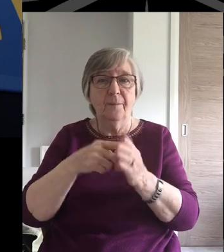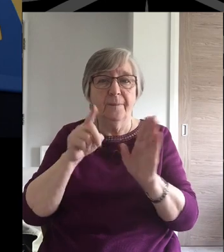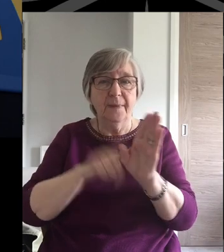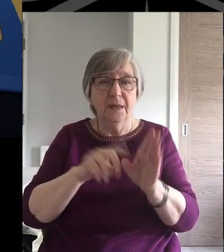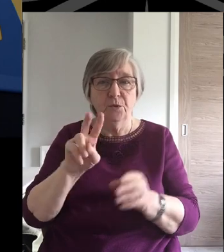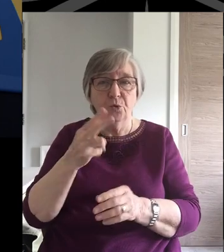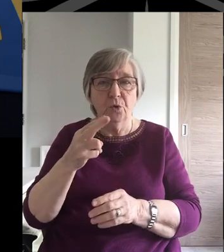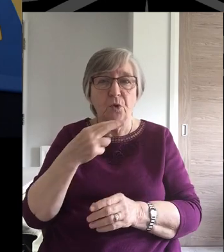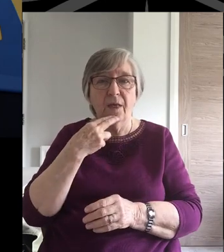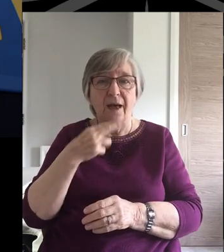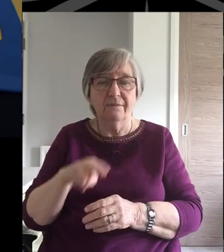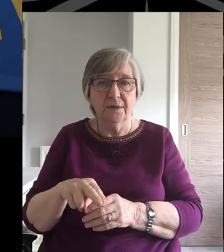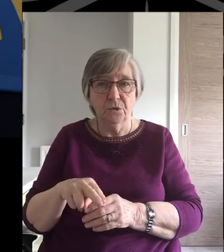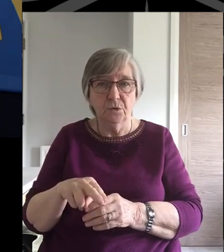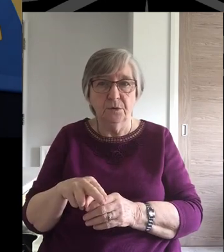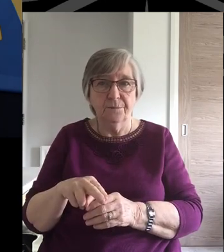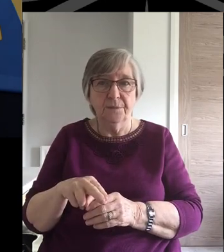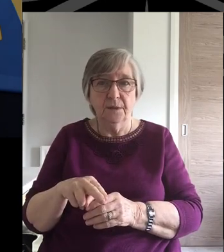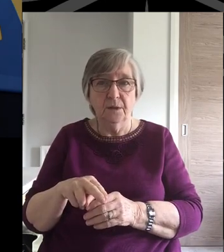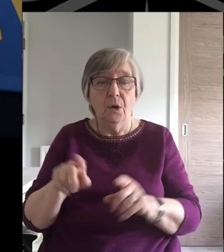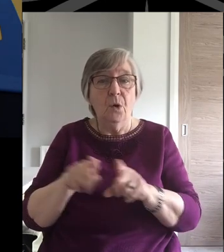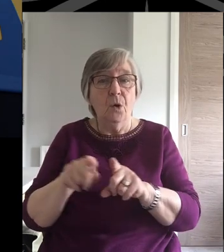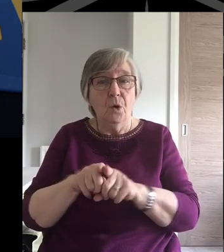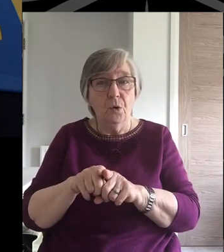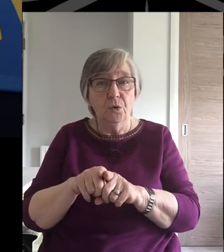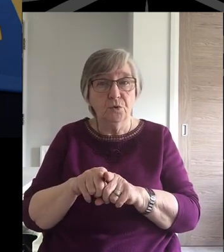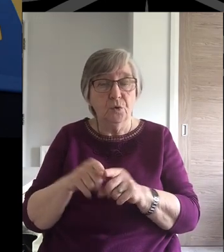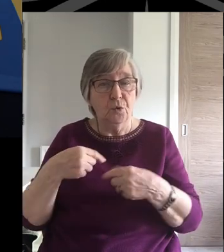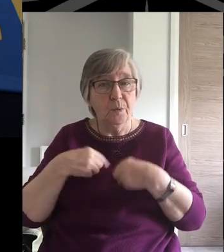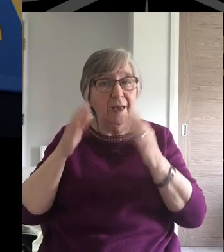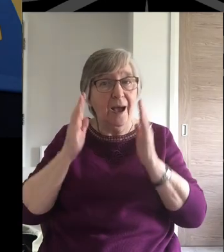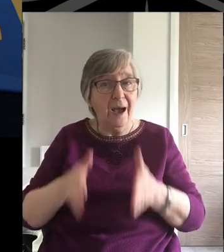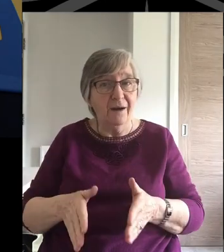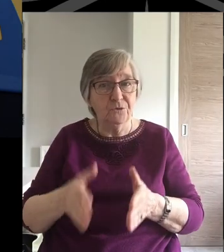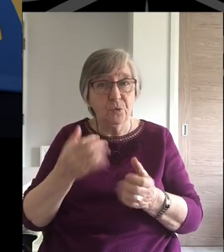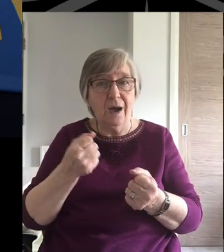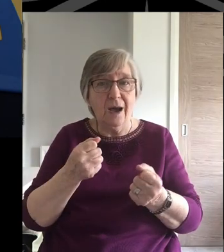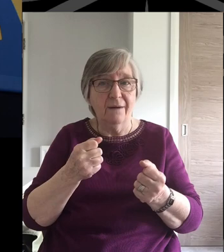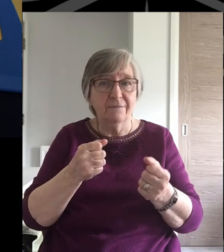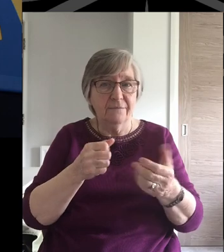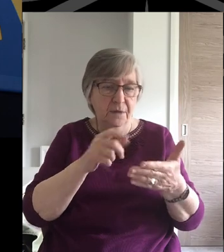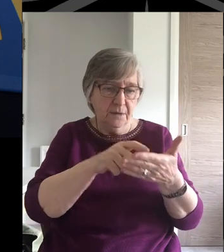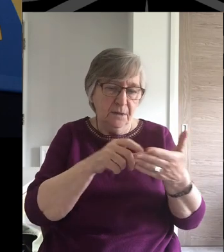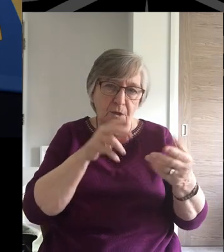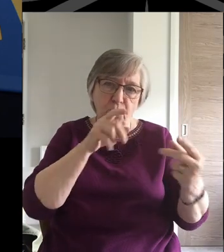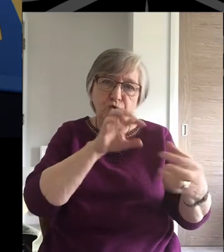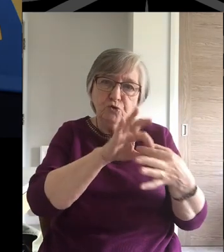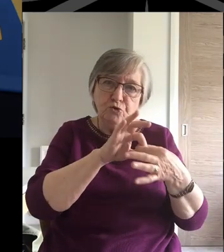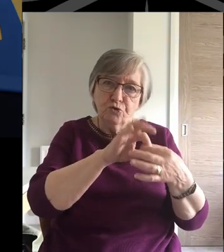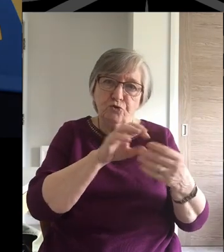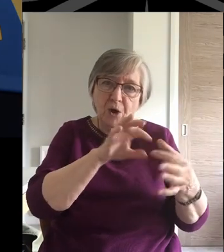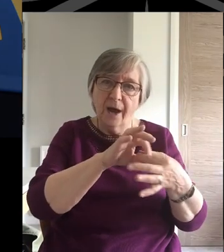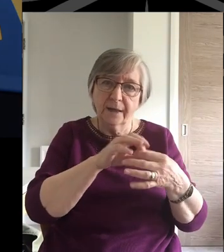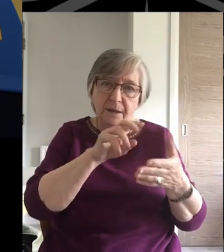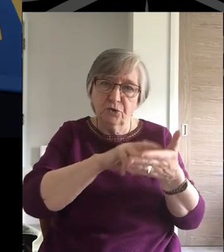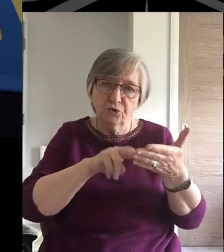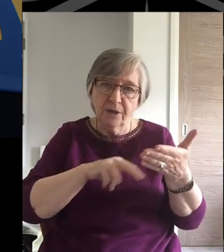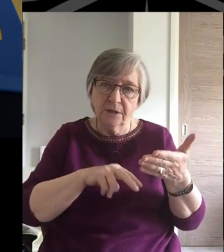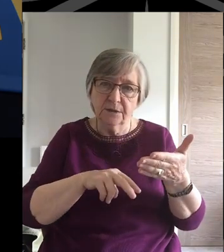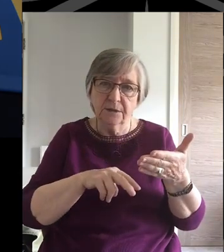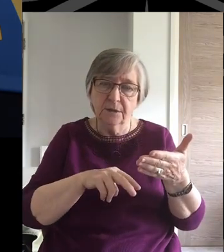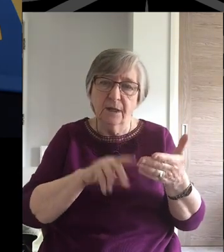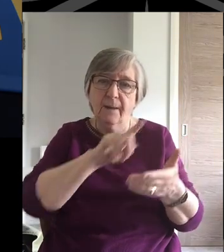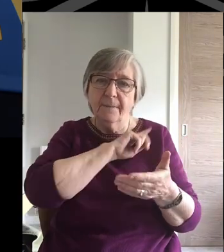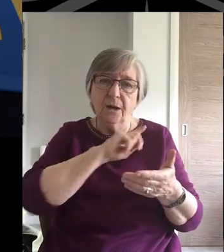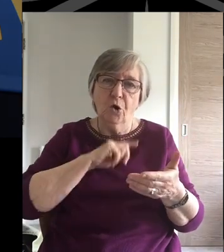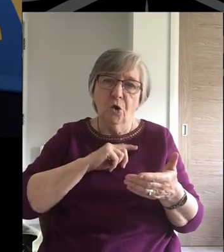at 2 o'clock in the afternoon. We also are obliged to have a track and trace system in place. And because of that,